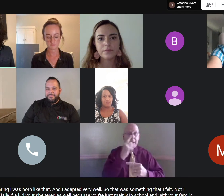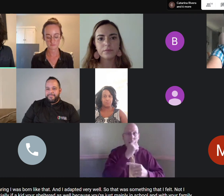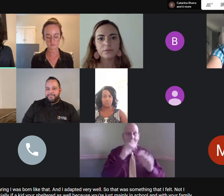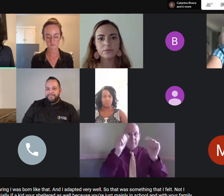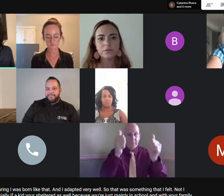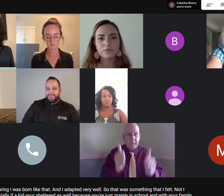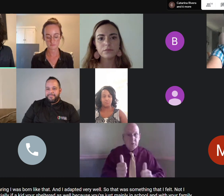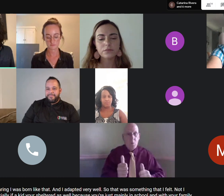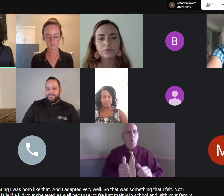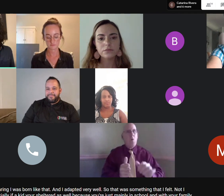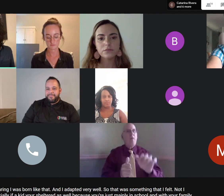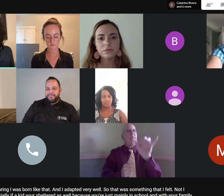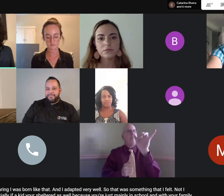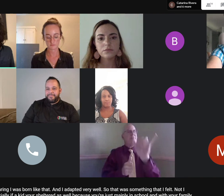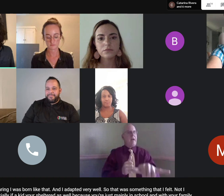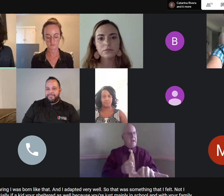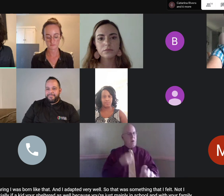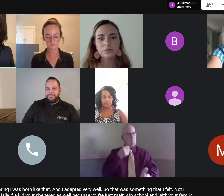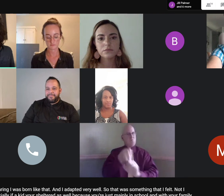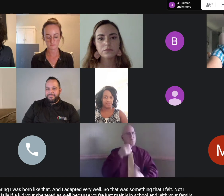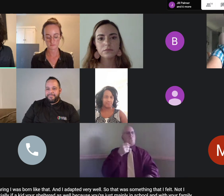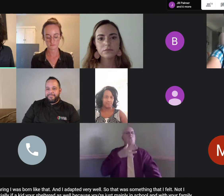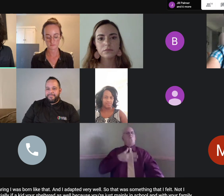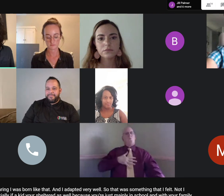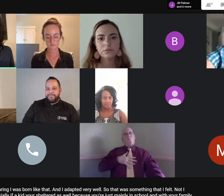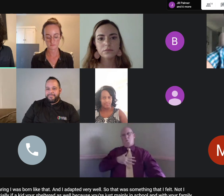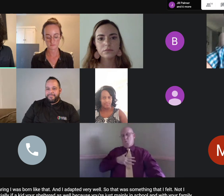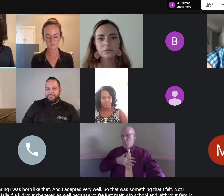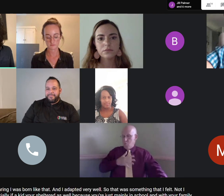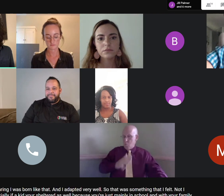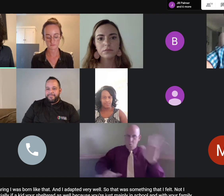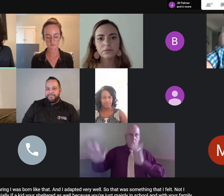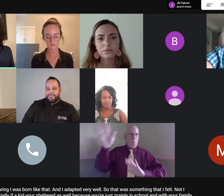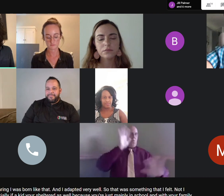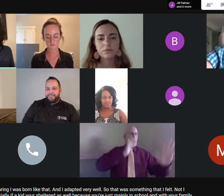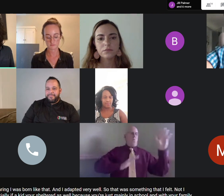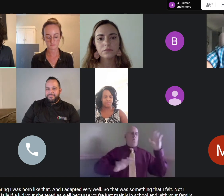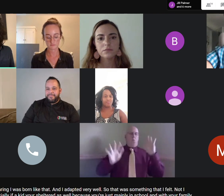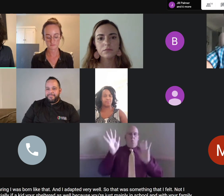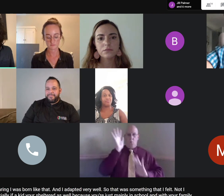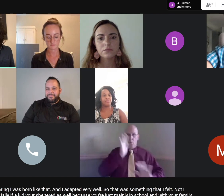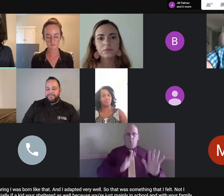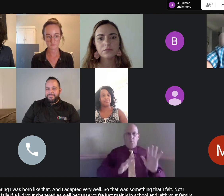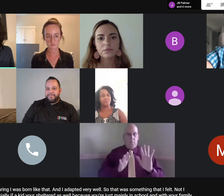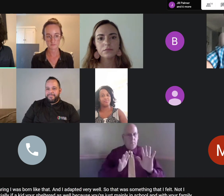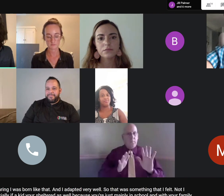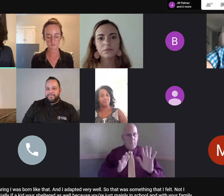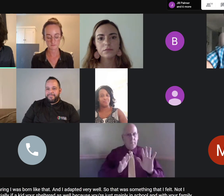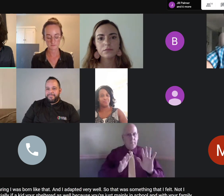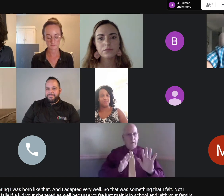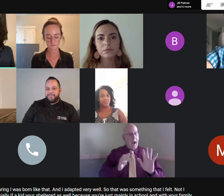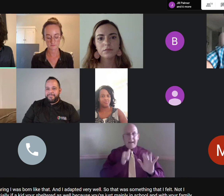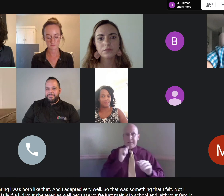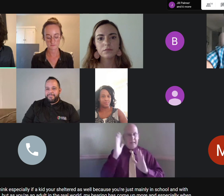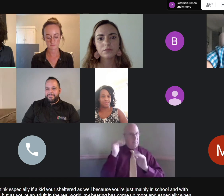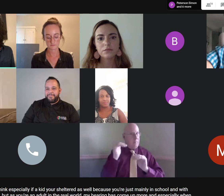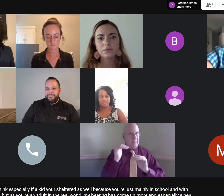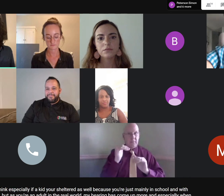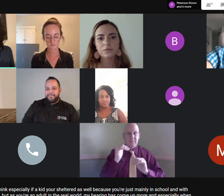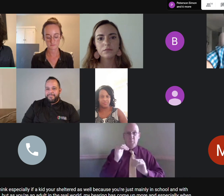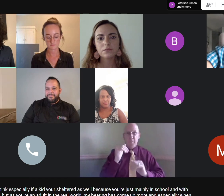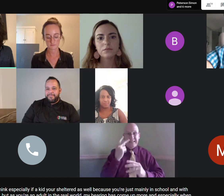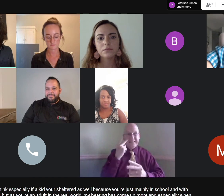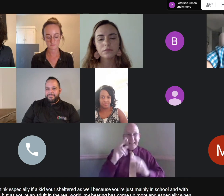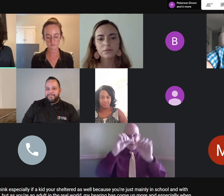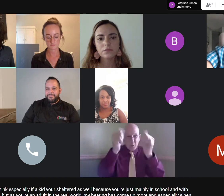that threw me for a loop. That was a really hard thing because it was a thing I wasn't expecting at